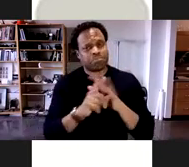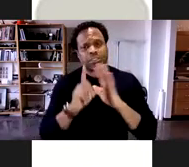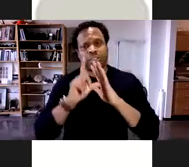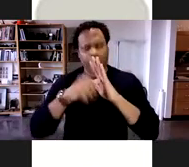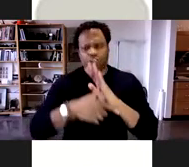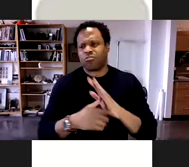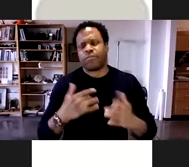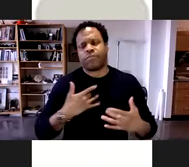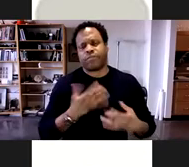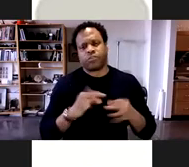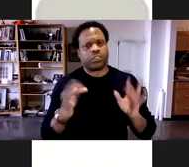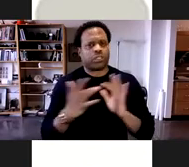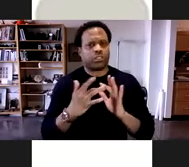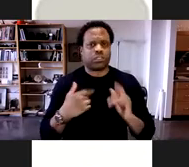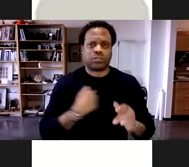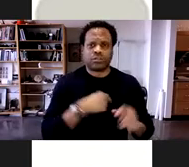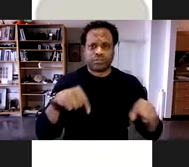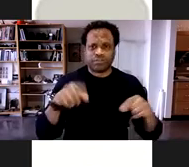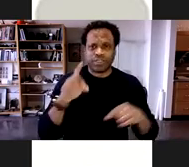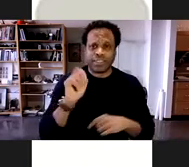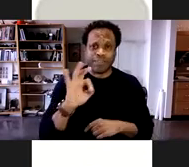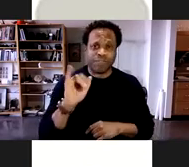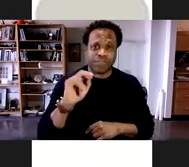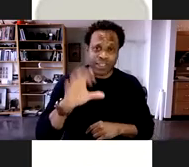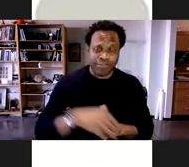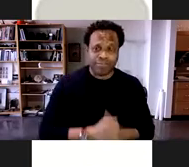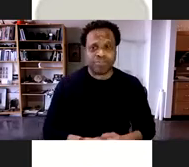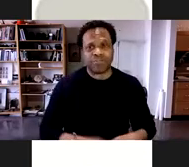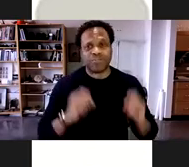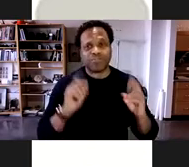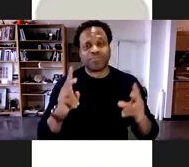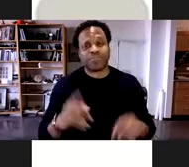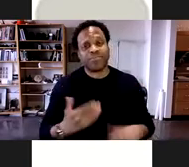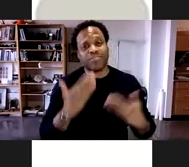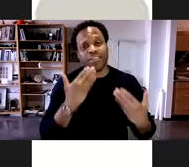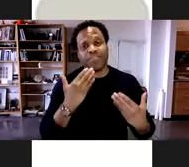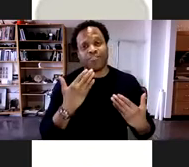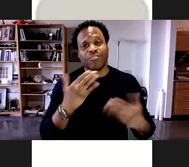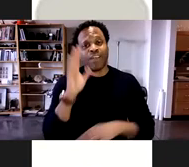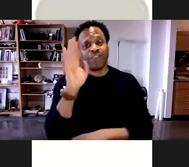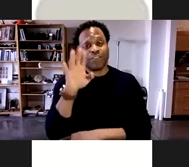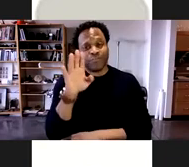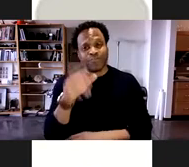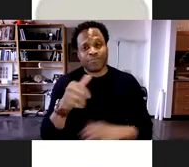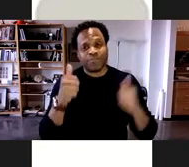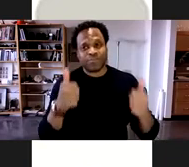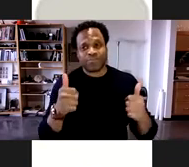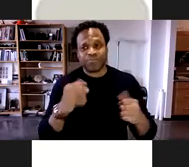much for joining. And if any questions pop up later, please just contact me. Again, I work at Deaf Inc.